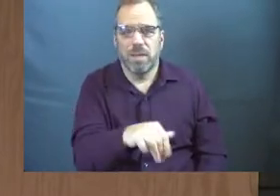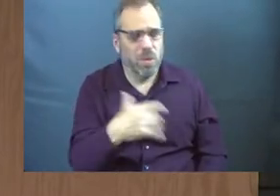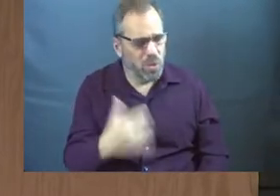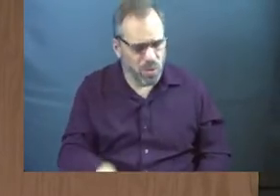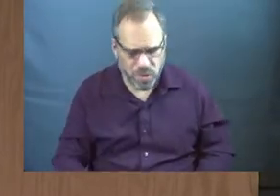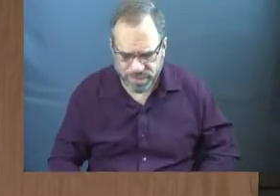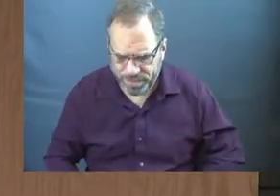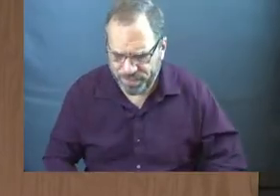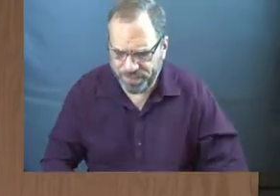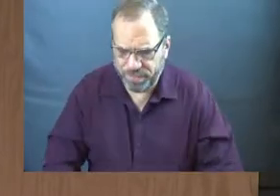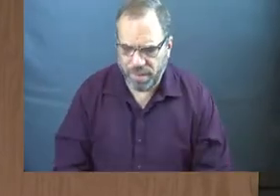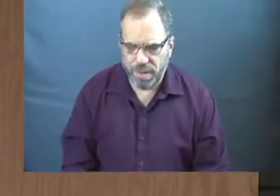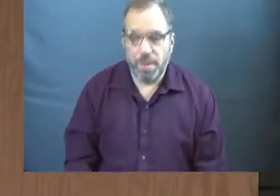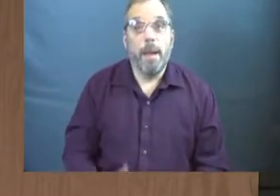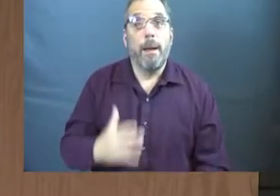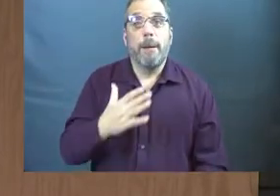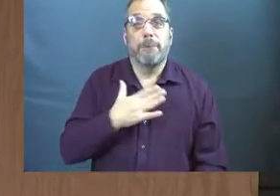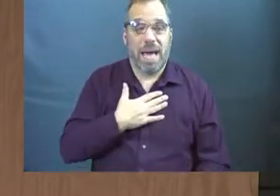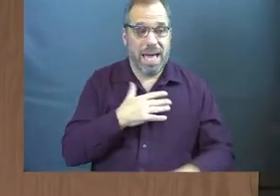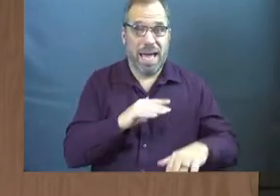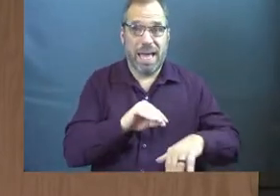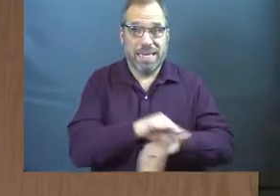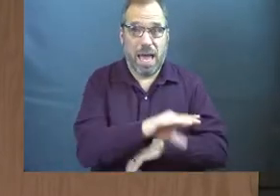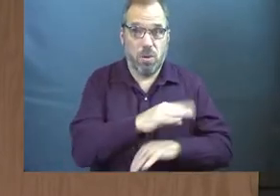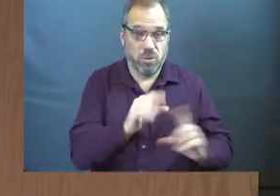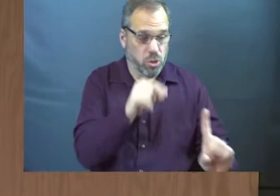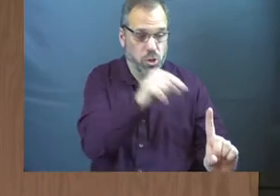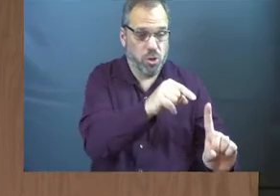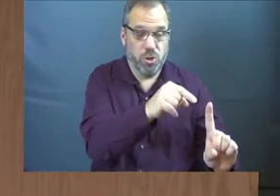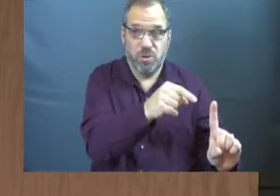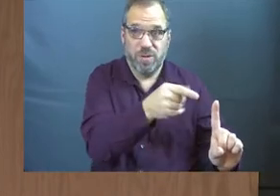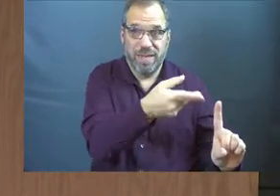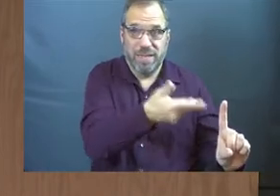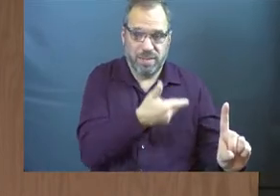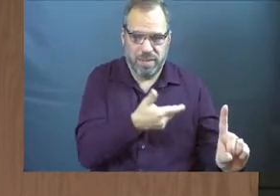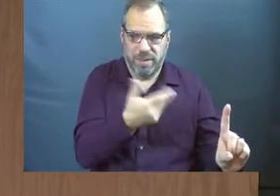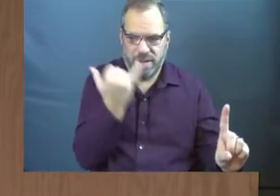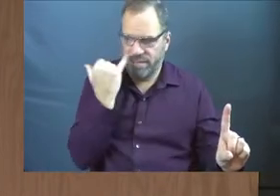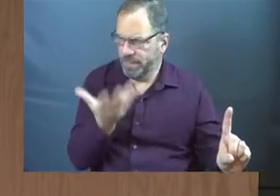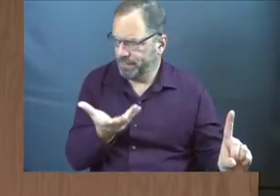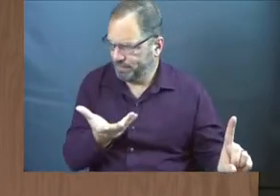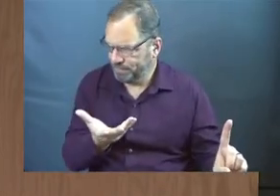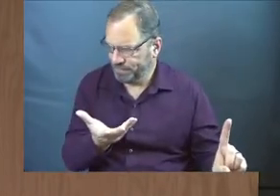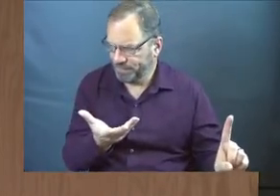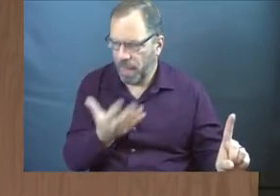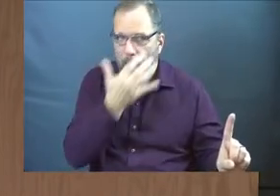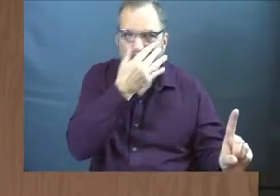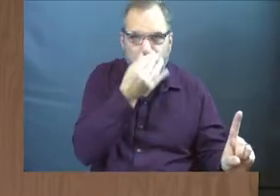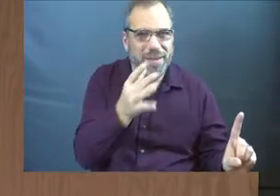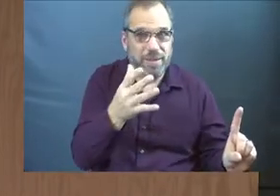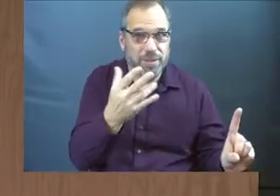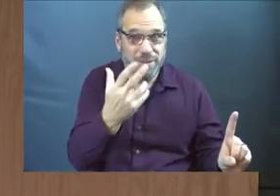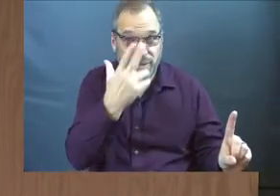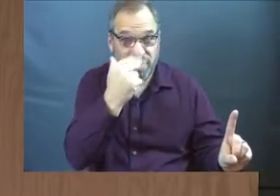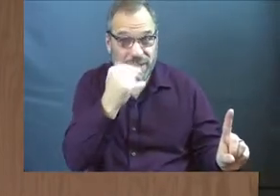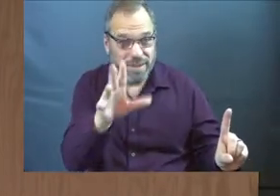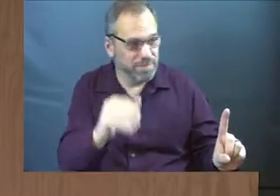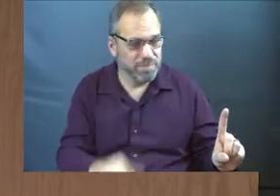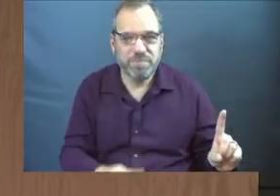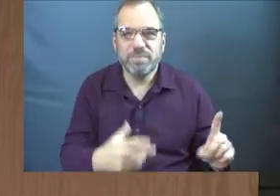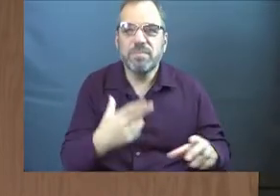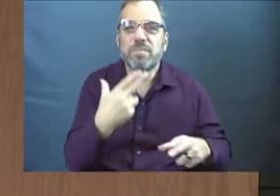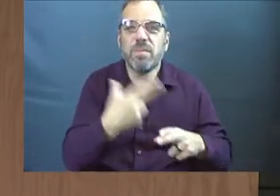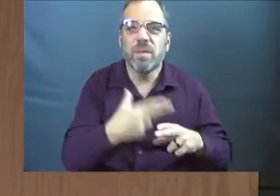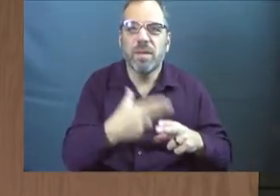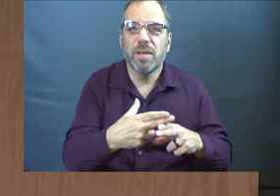that. And my counselor introduced to me this idea. You're going to laugh at this. It's very funny.